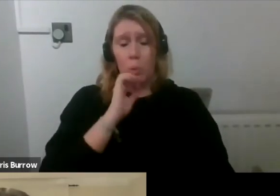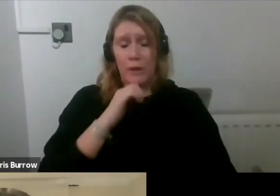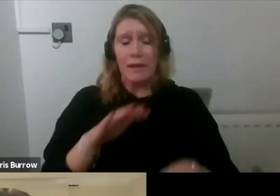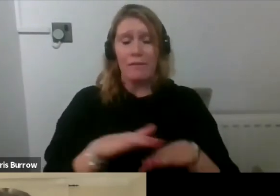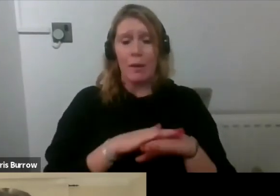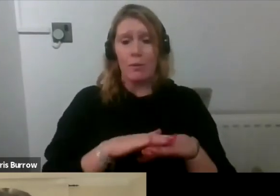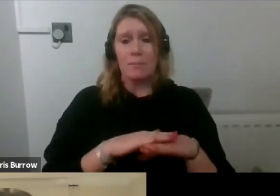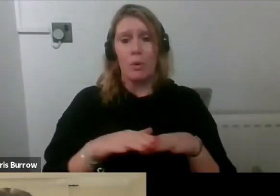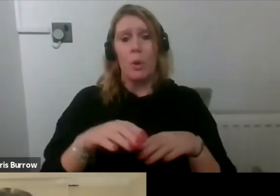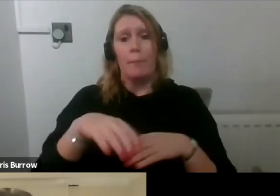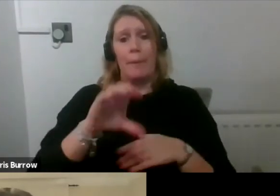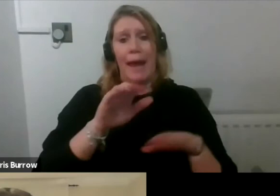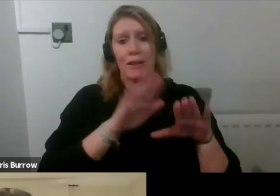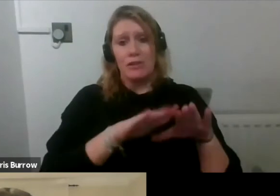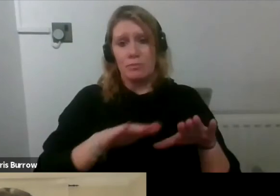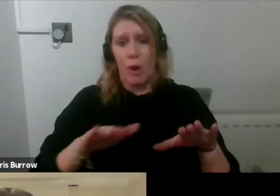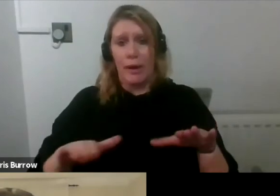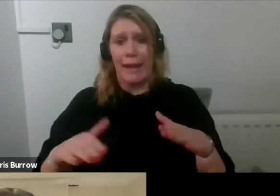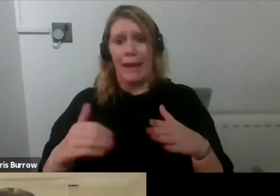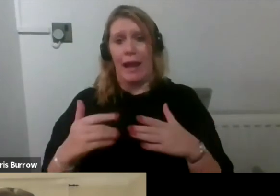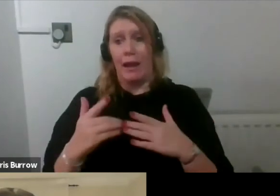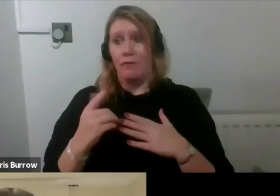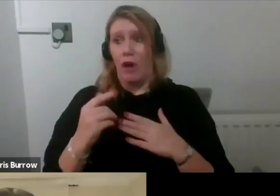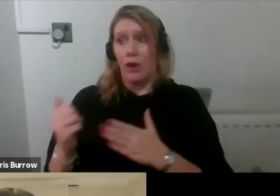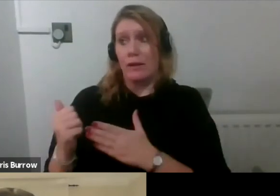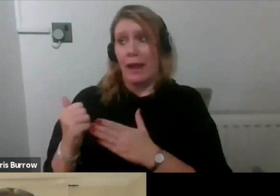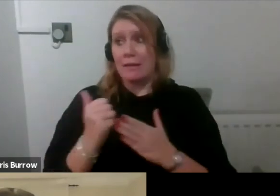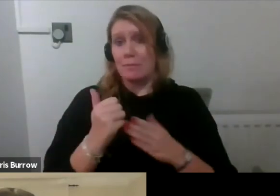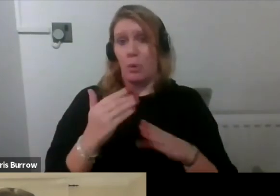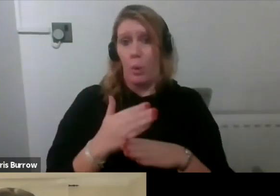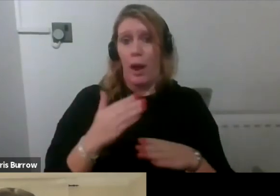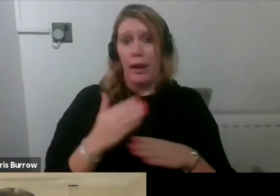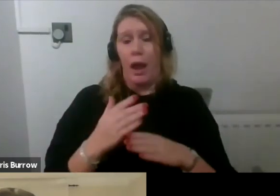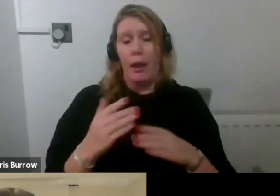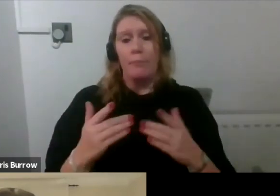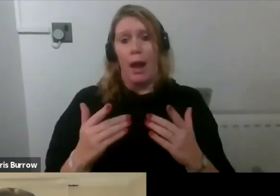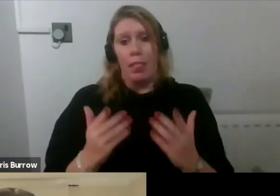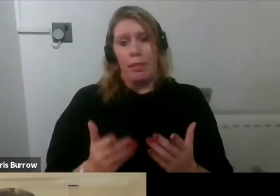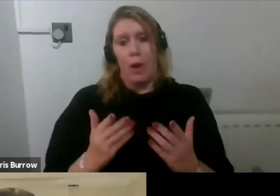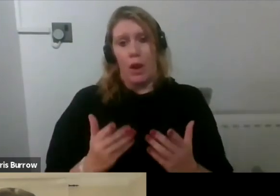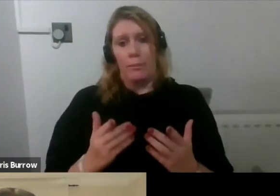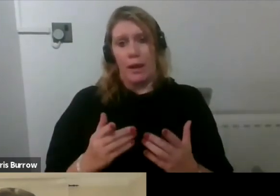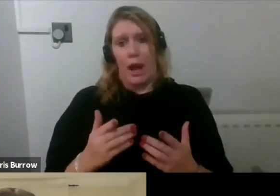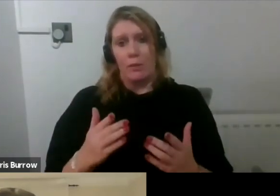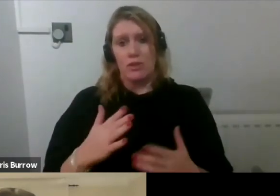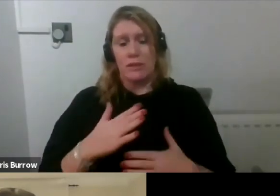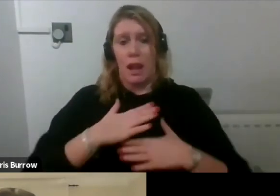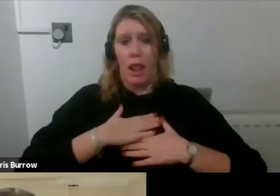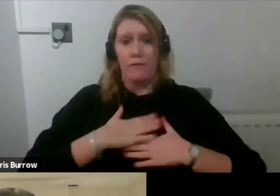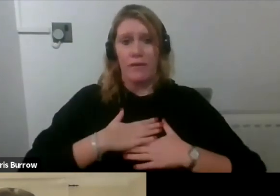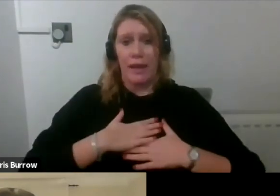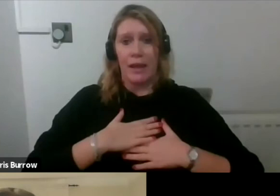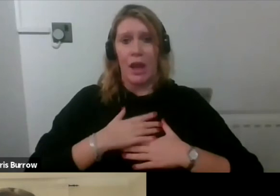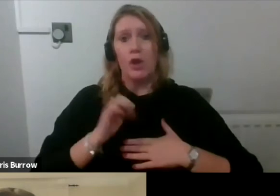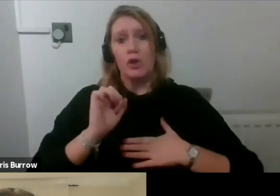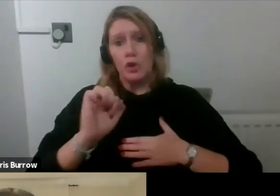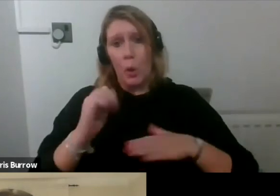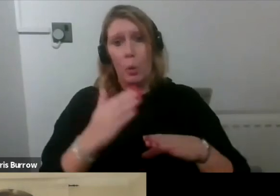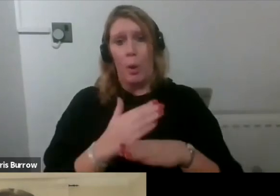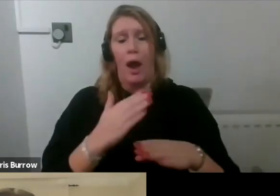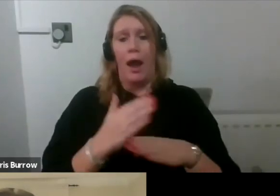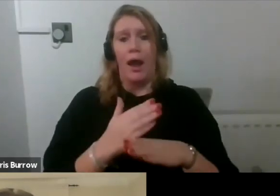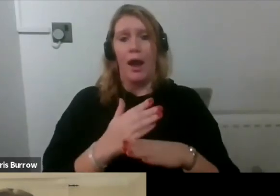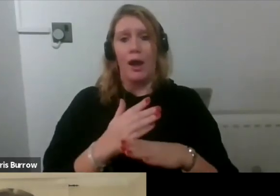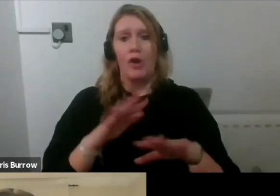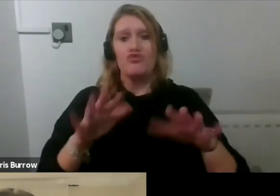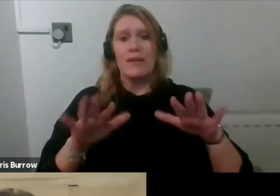could get a support worker. But in the meantime, I'm just really, really loving reasonable adjustment. And there's a